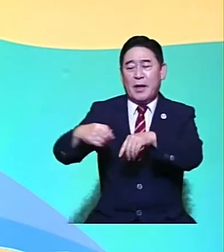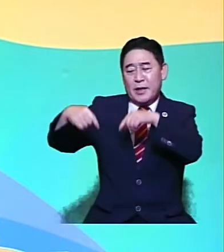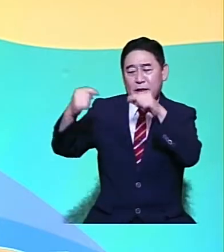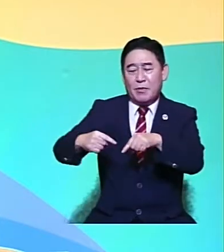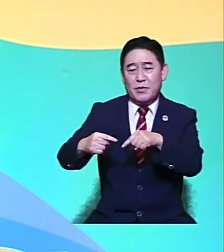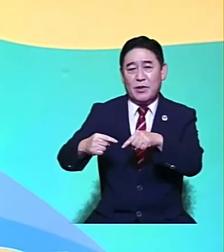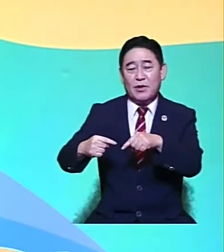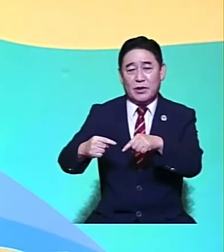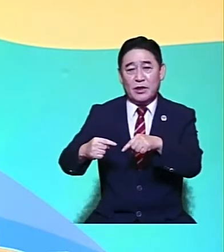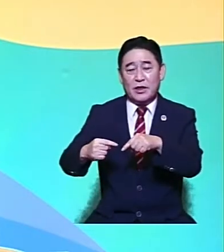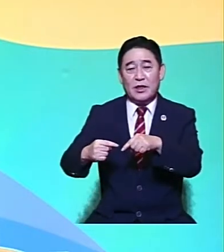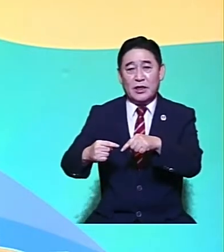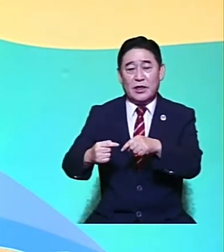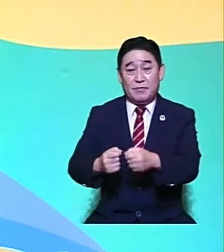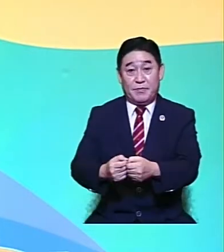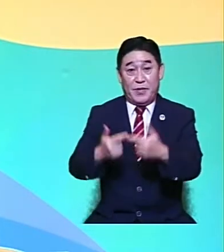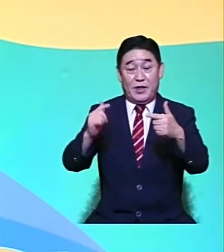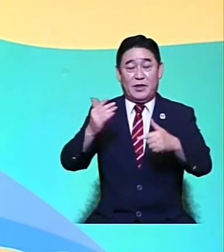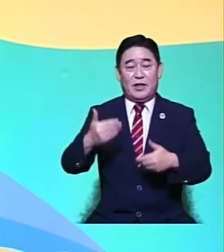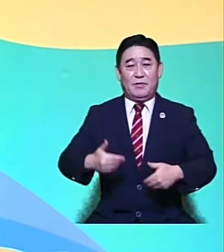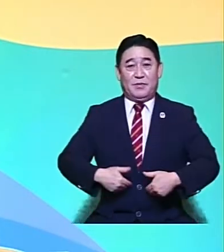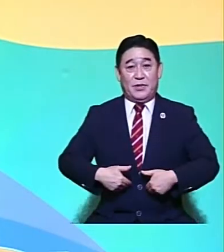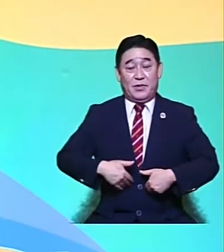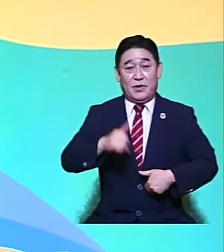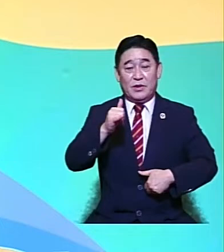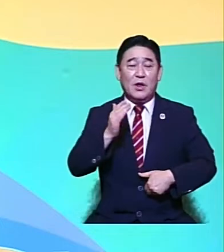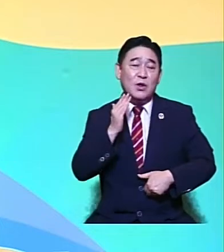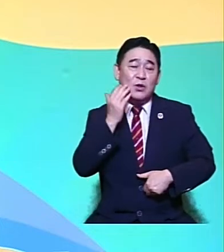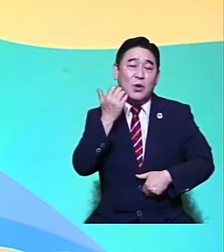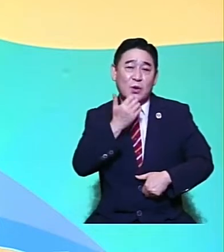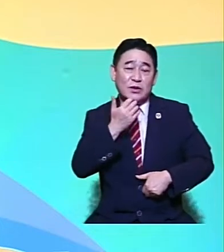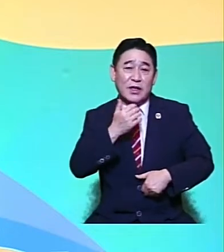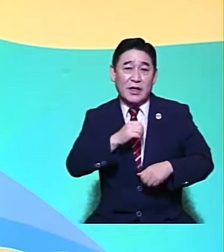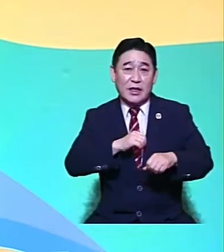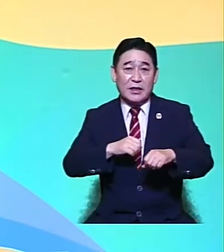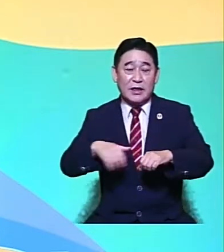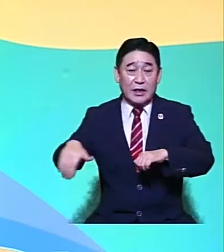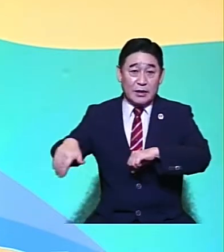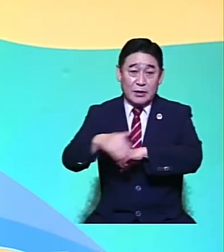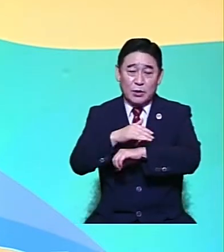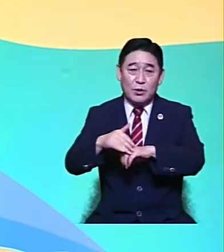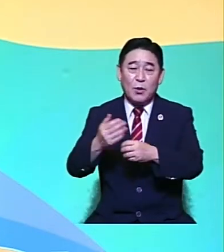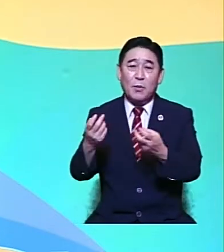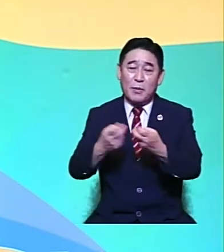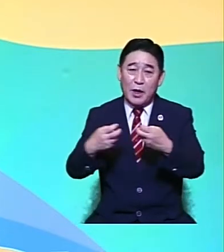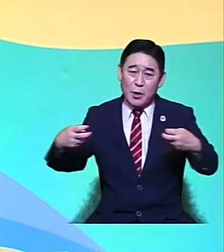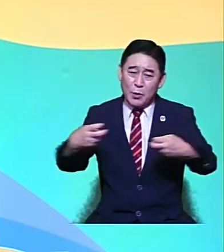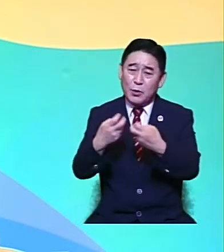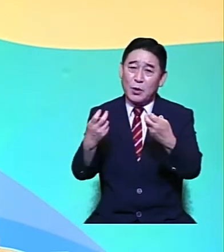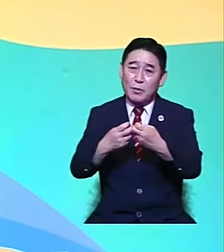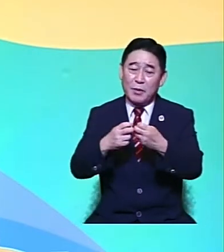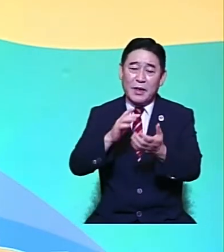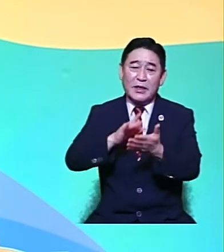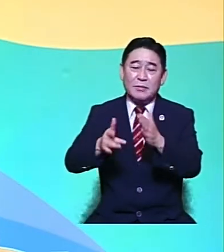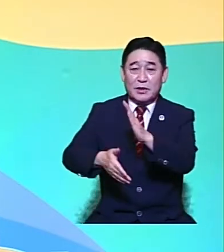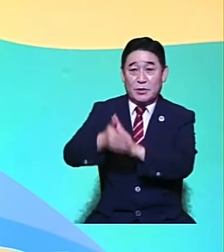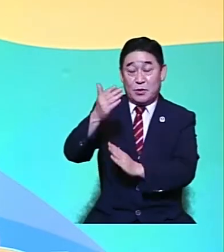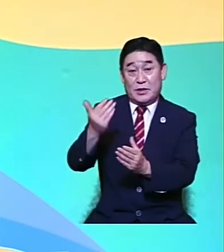green mobility transition and smart green city development. To do